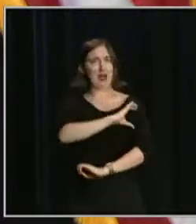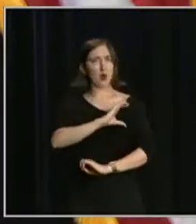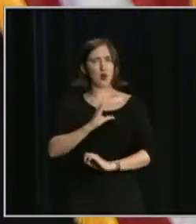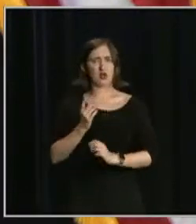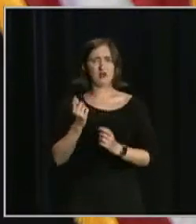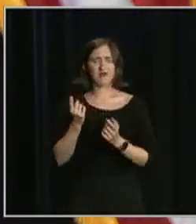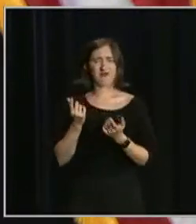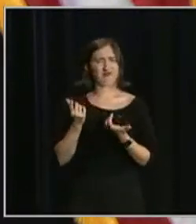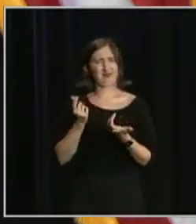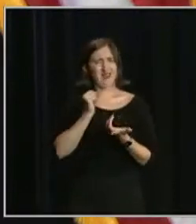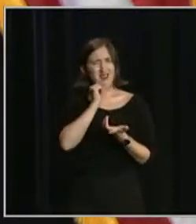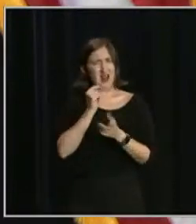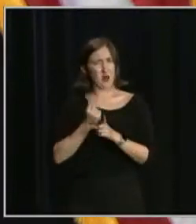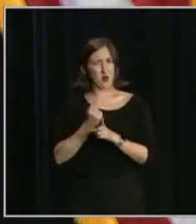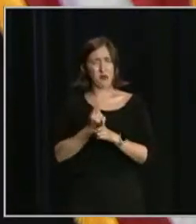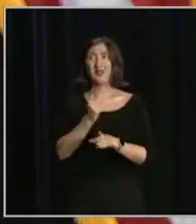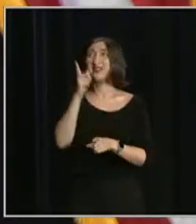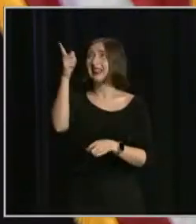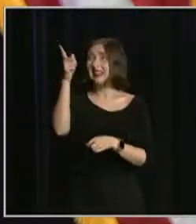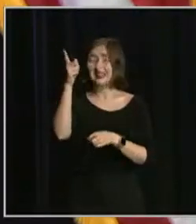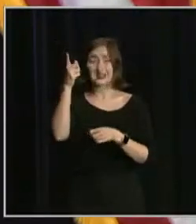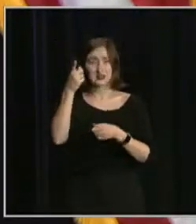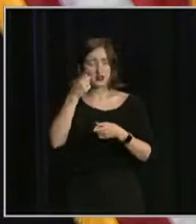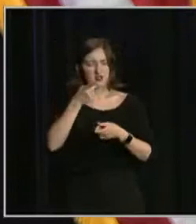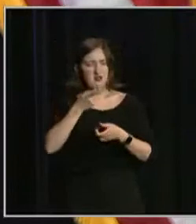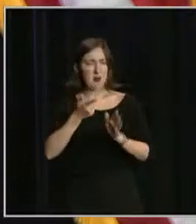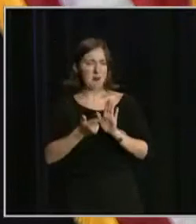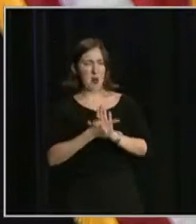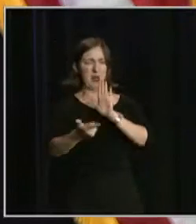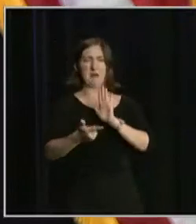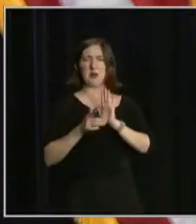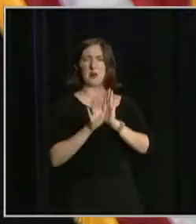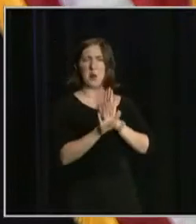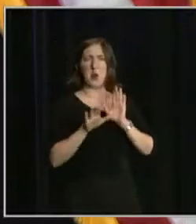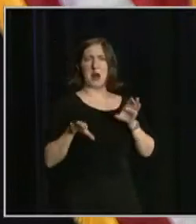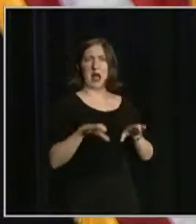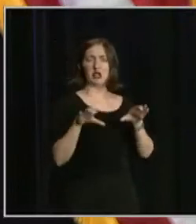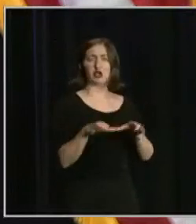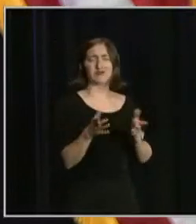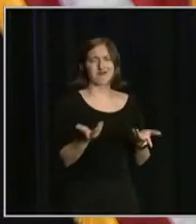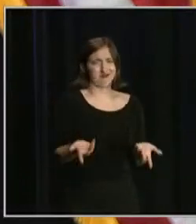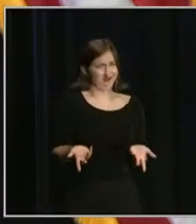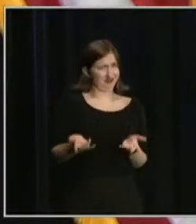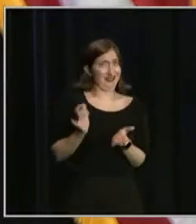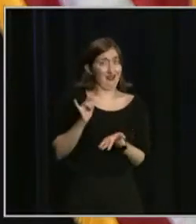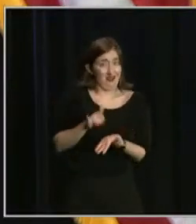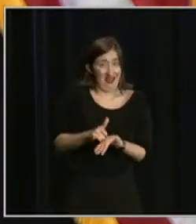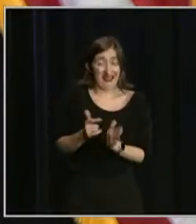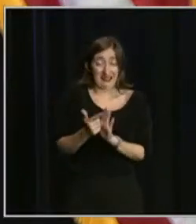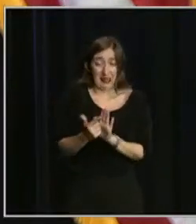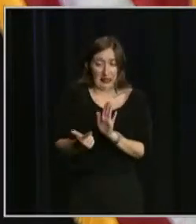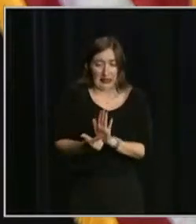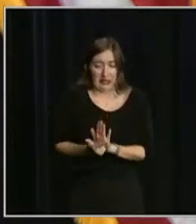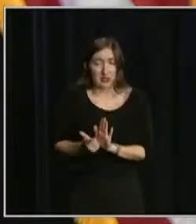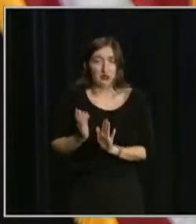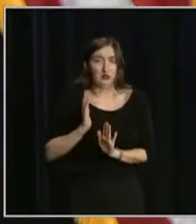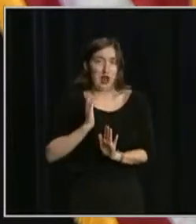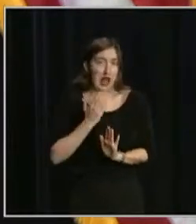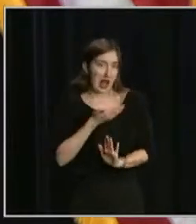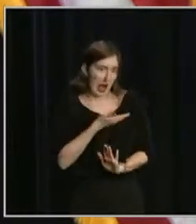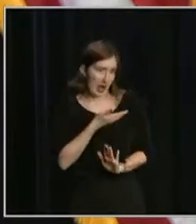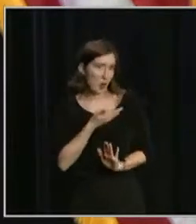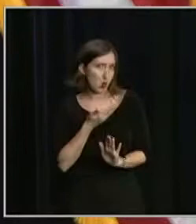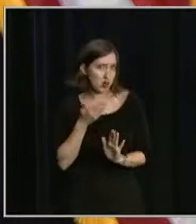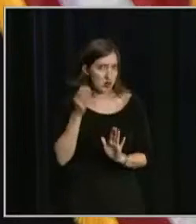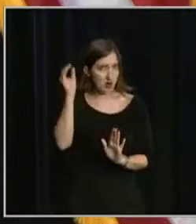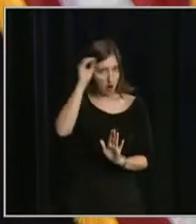prohibit action, prohibit unnecessary action. So again, that's the legal basis of our argument, is an appropriate use of emergency powers